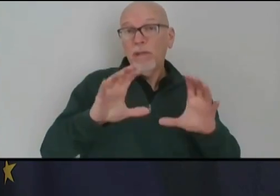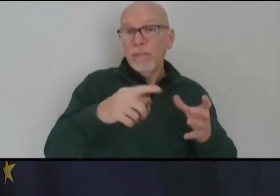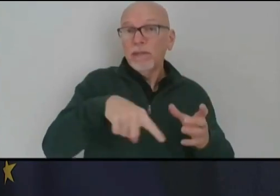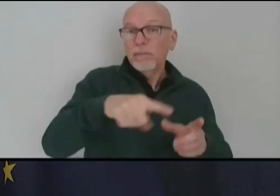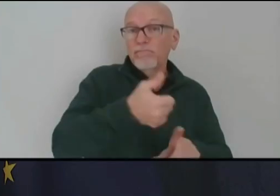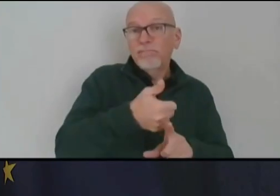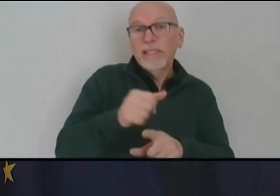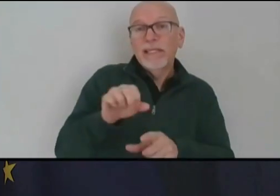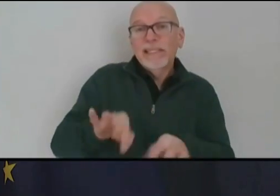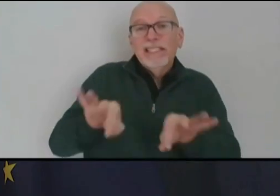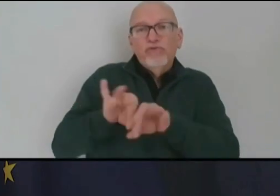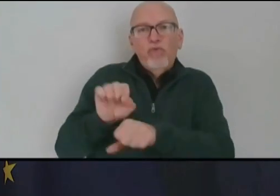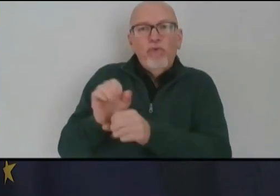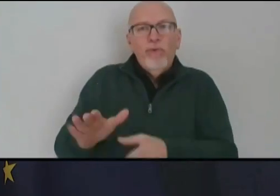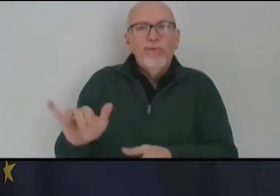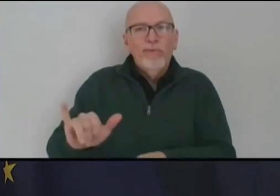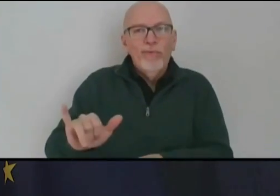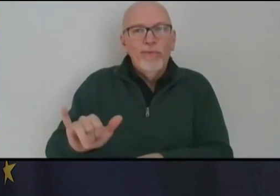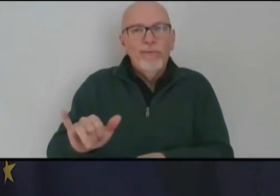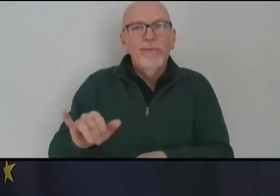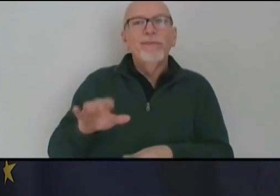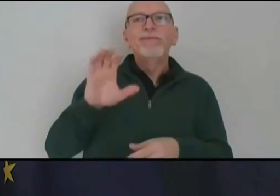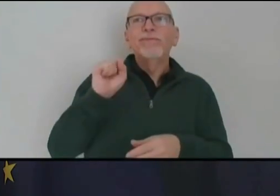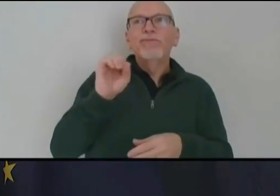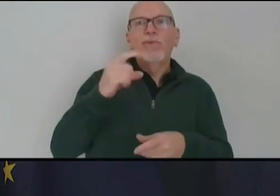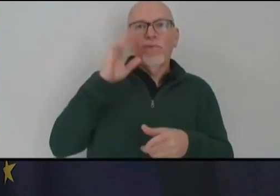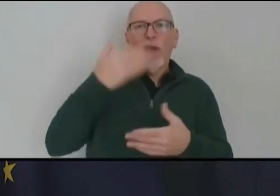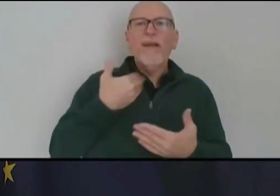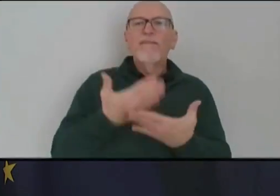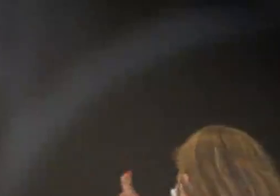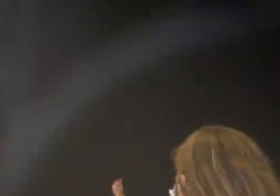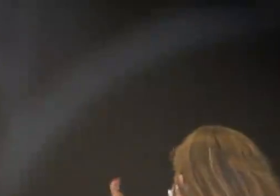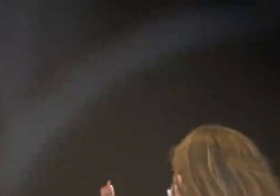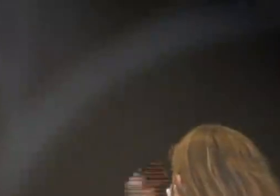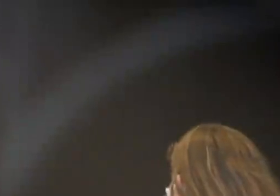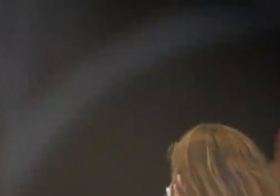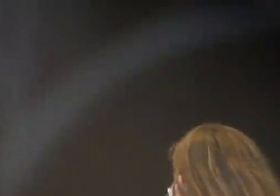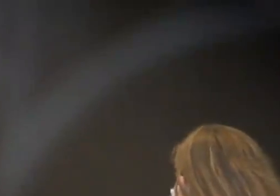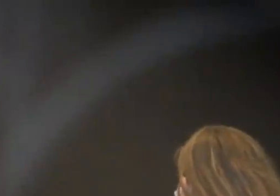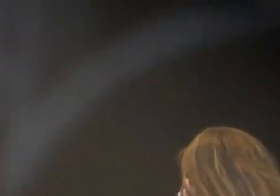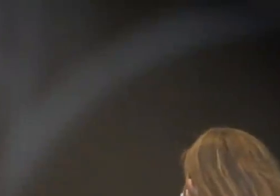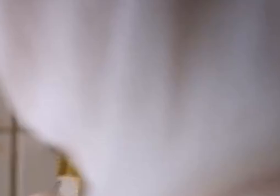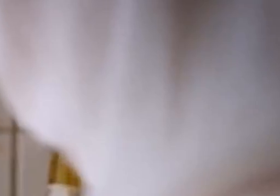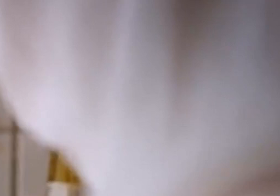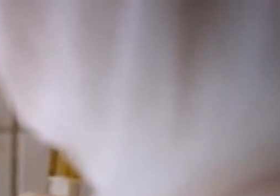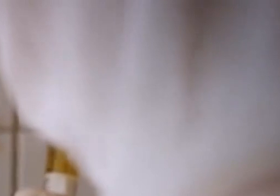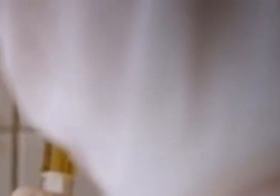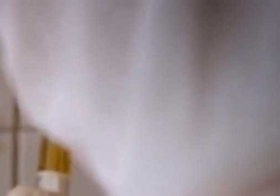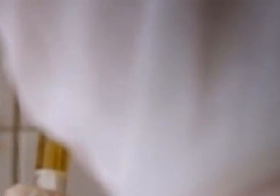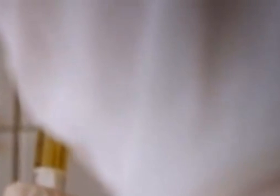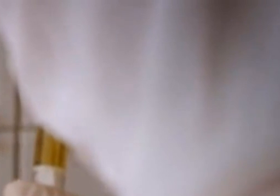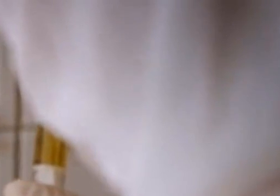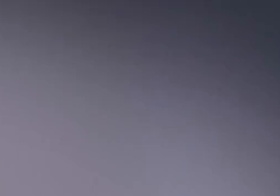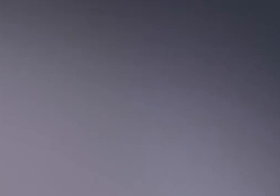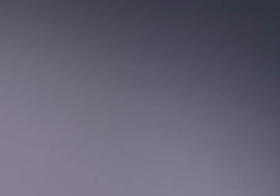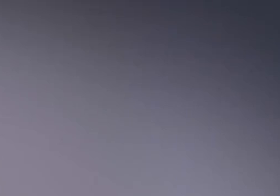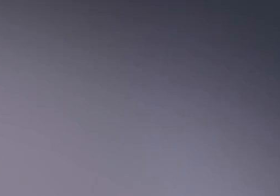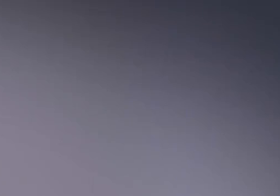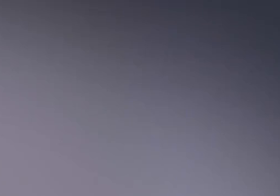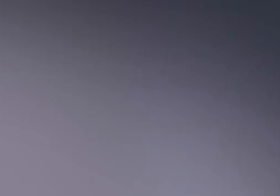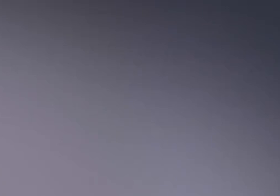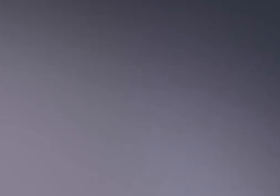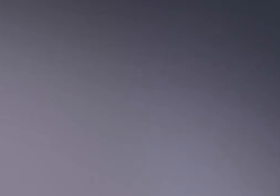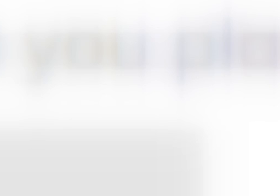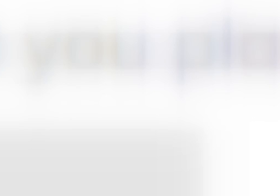so we anticipate that there will be overlap among the groups when we reach the next phase. Right now, the vaccine is not for the public, but we